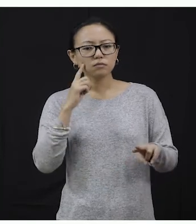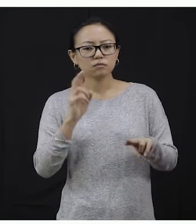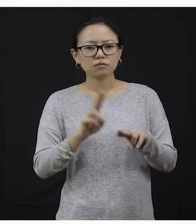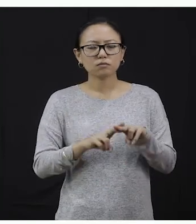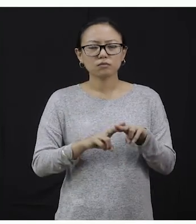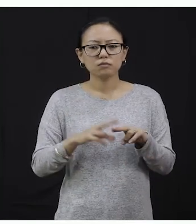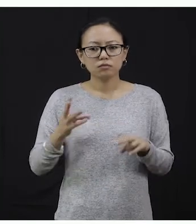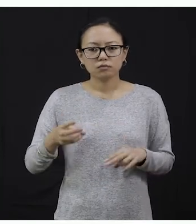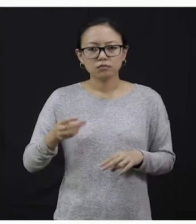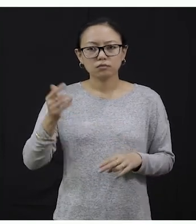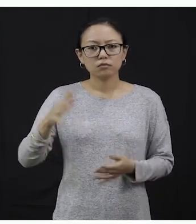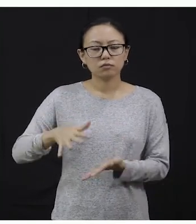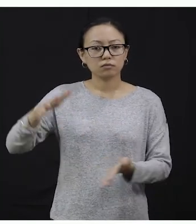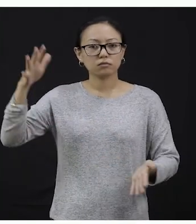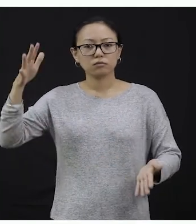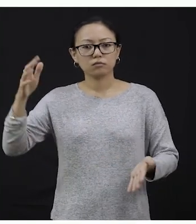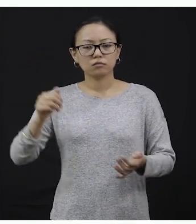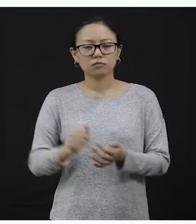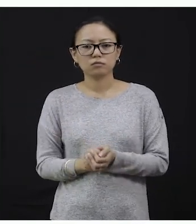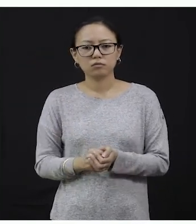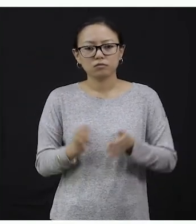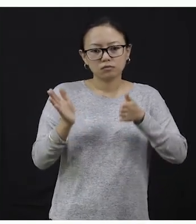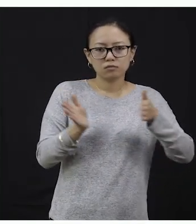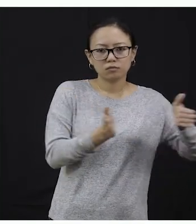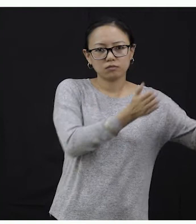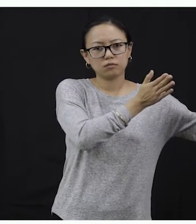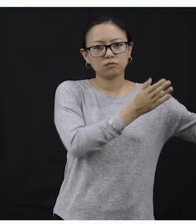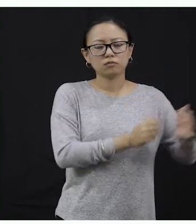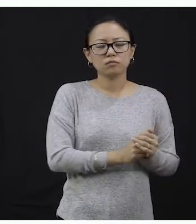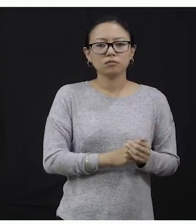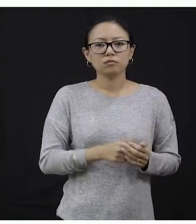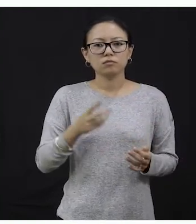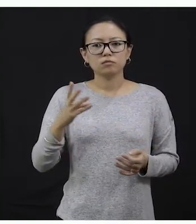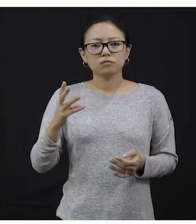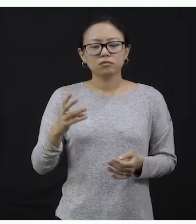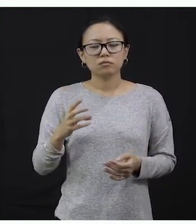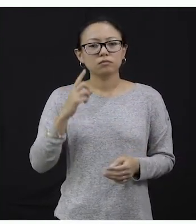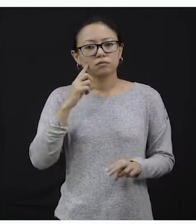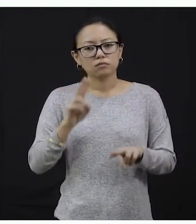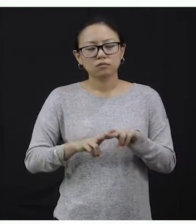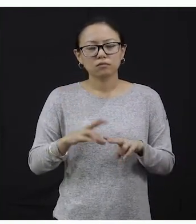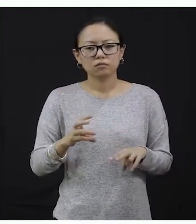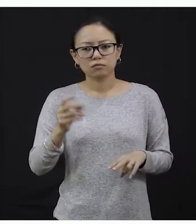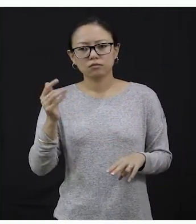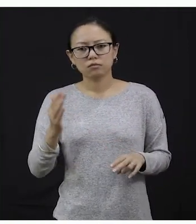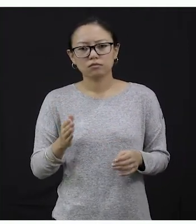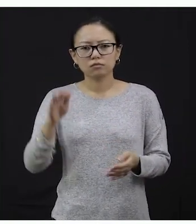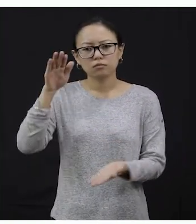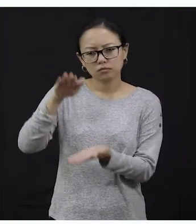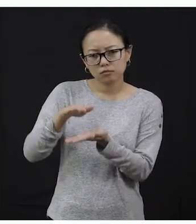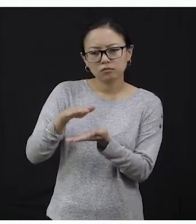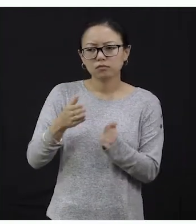and as it goes towards the left, the value increases. For example, like here, see.